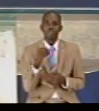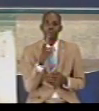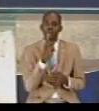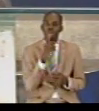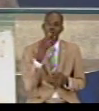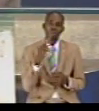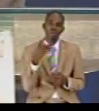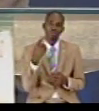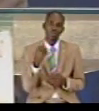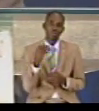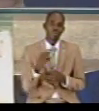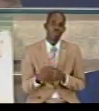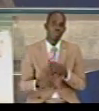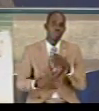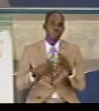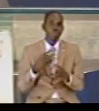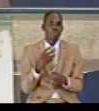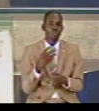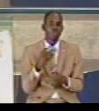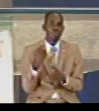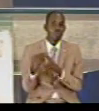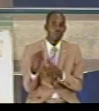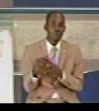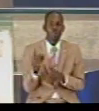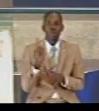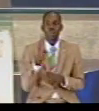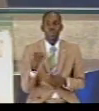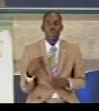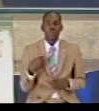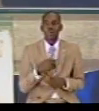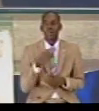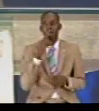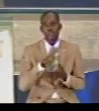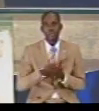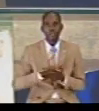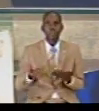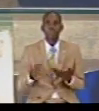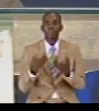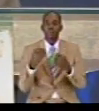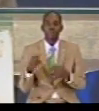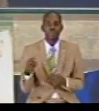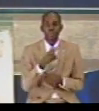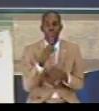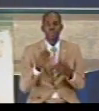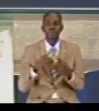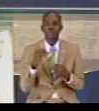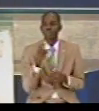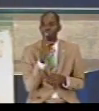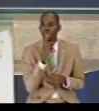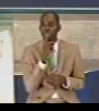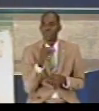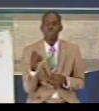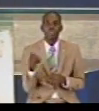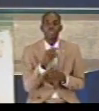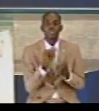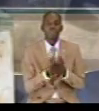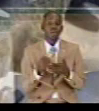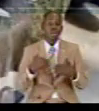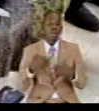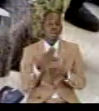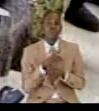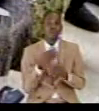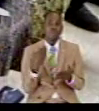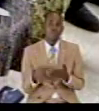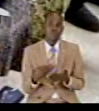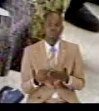Word, whereby we are cleansed and sanctified. Come ye to the waters. He that has no money,